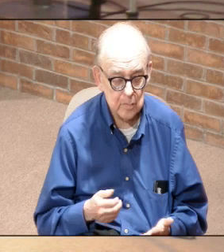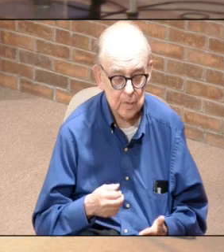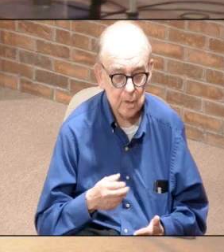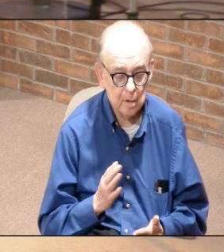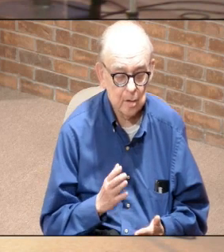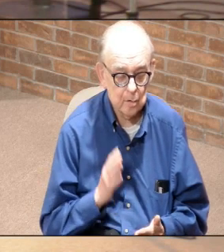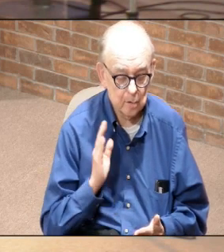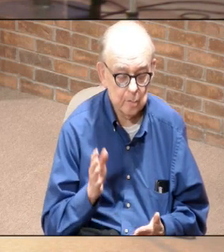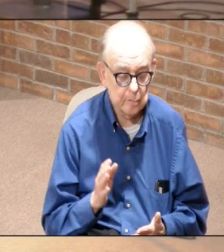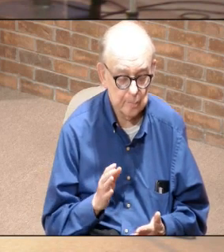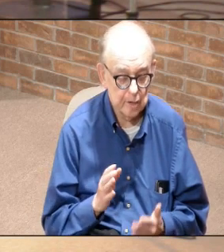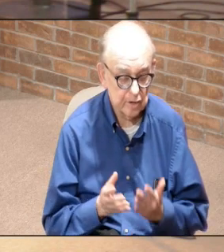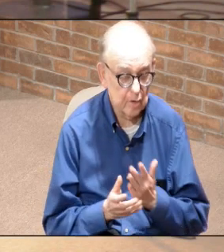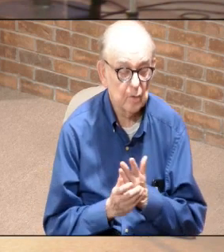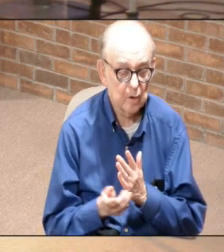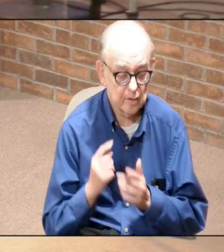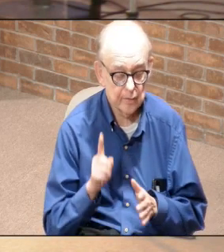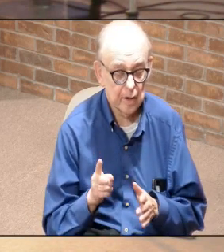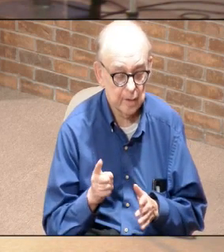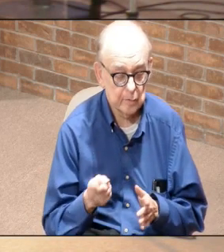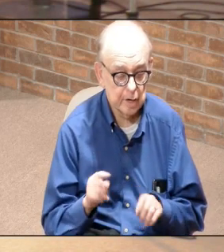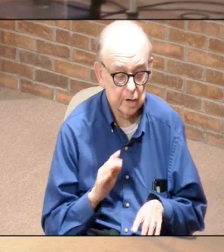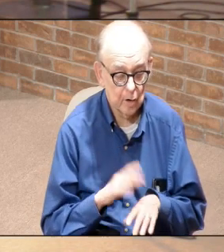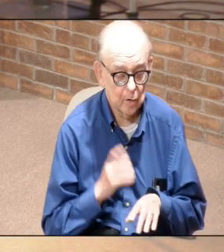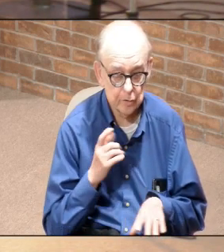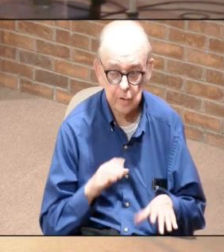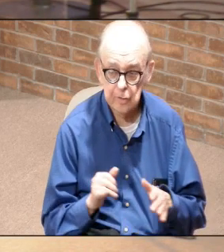God will qualify you for what he's calling you to do.